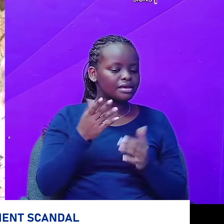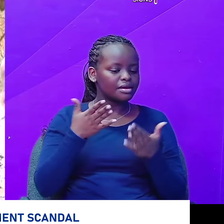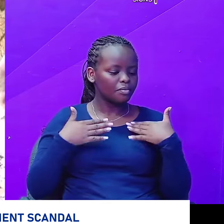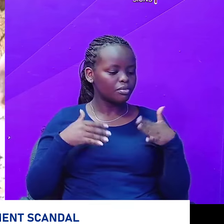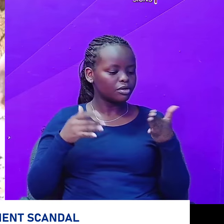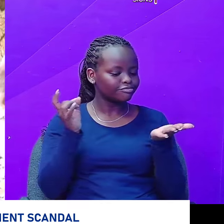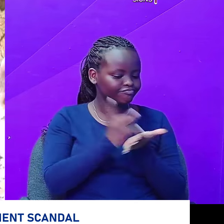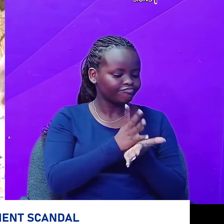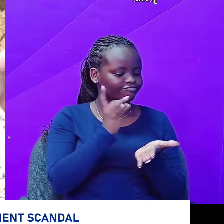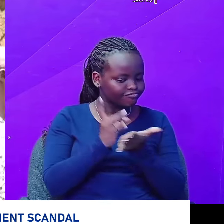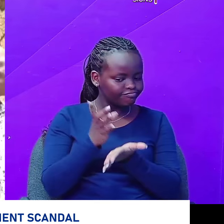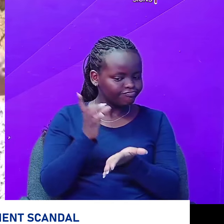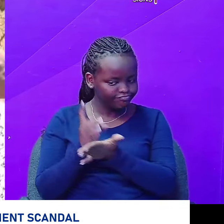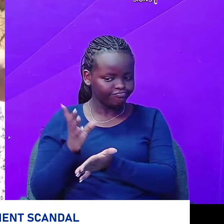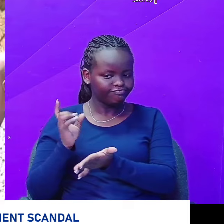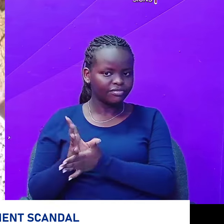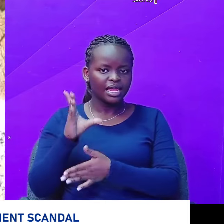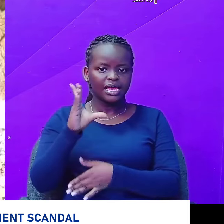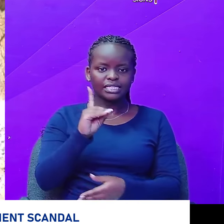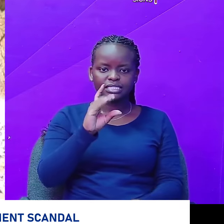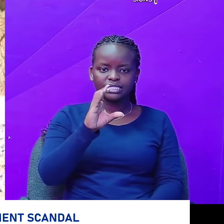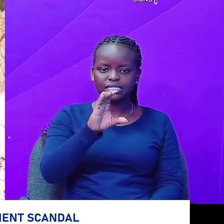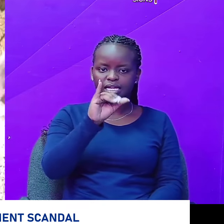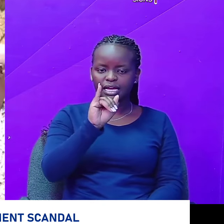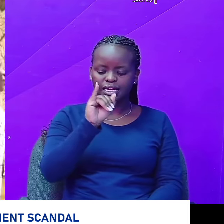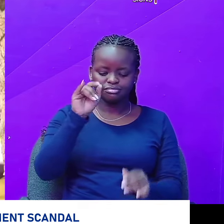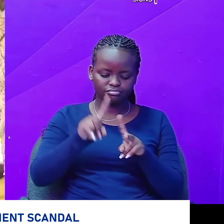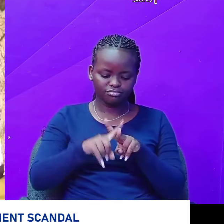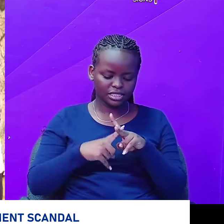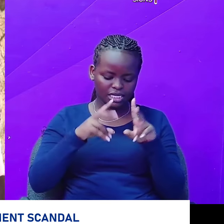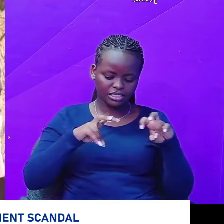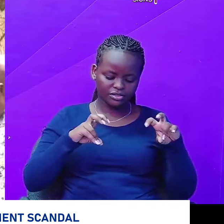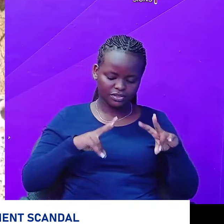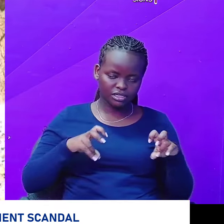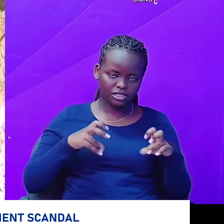to see DCI invited to begin investigations